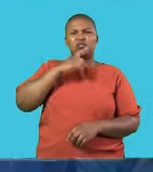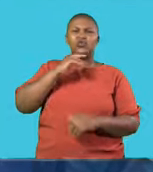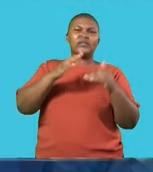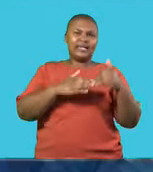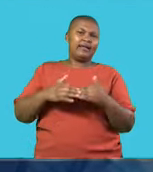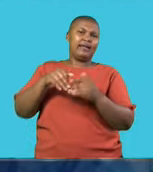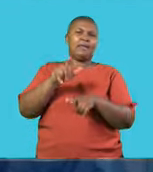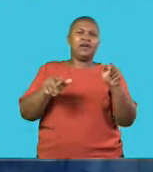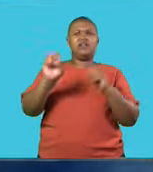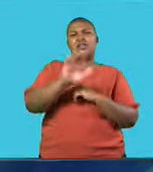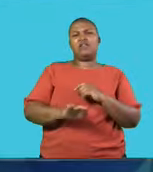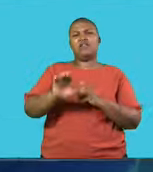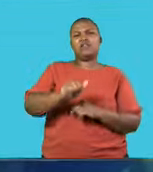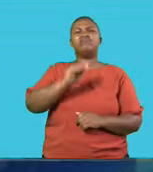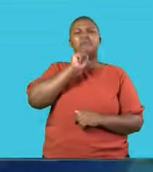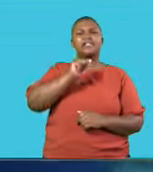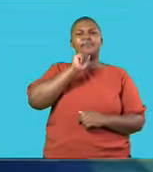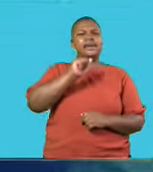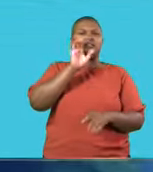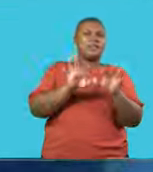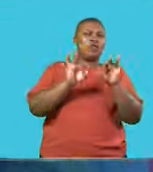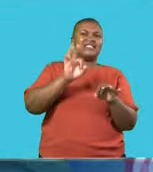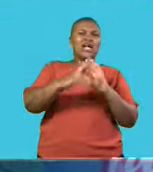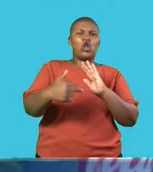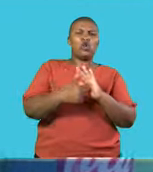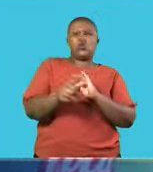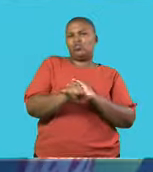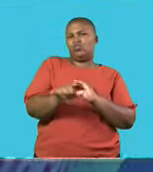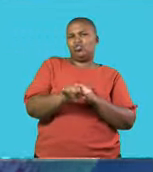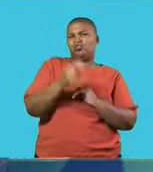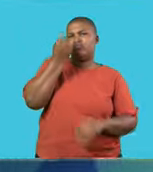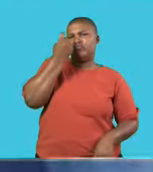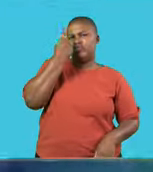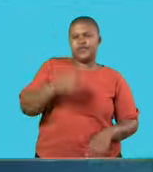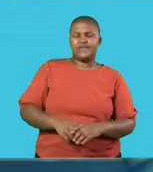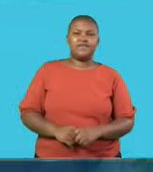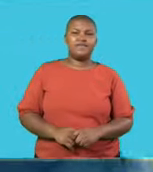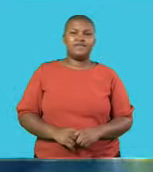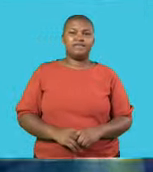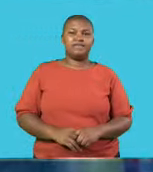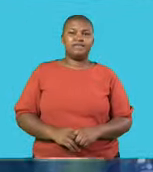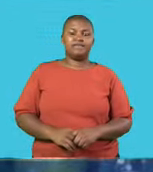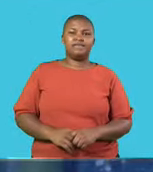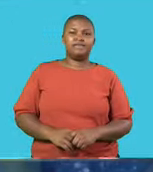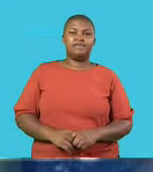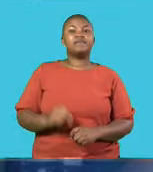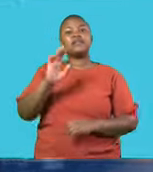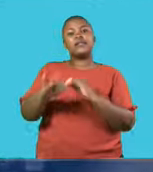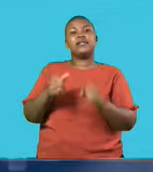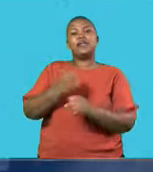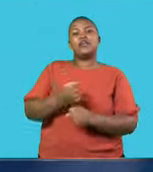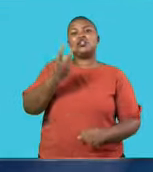senior citizens, irrespective of the political home that they come from. In 2018, Nerema Chaka All